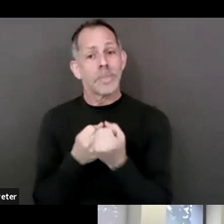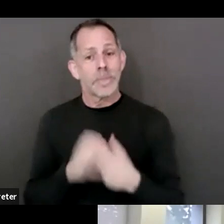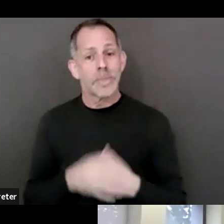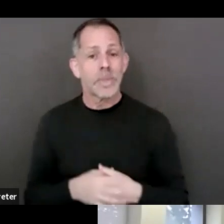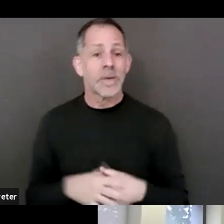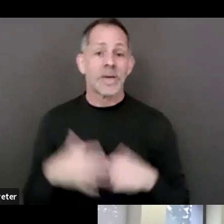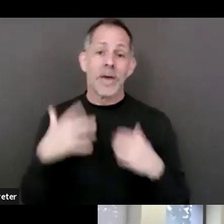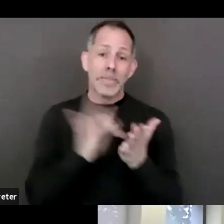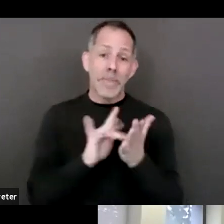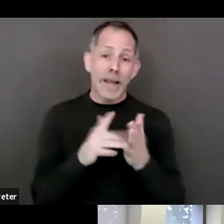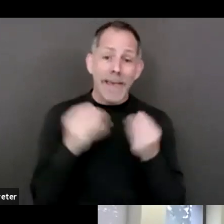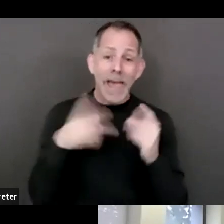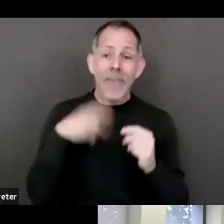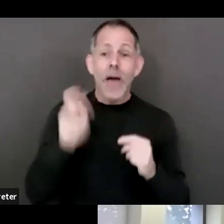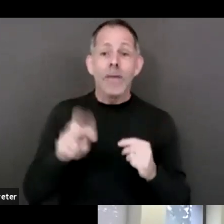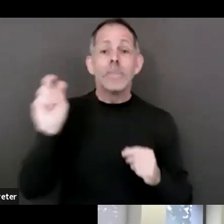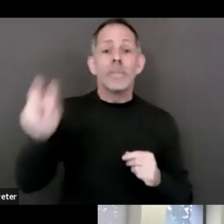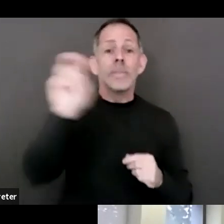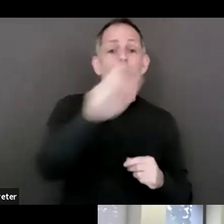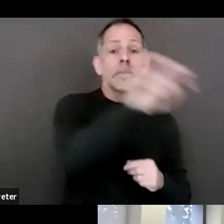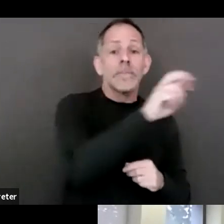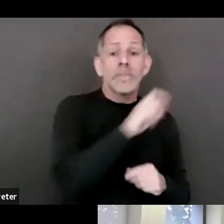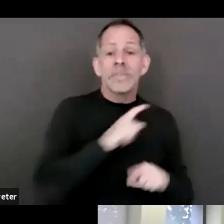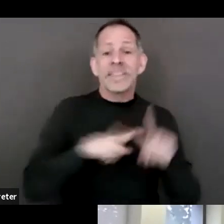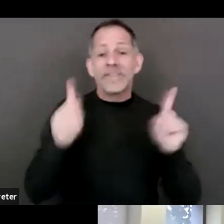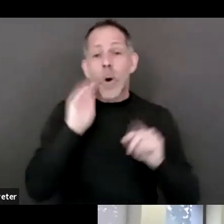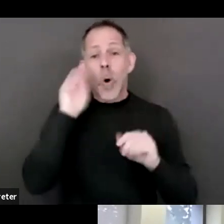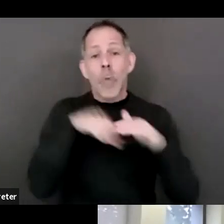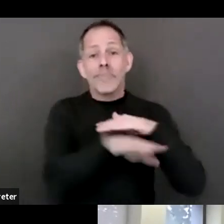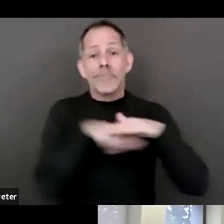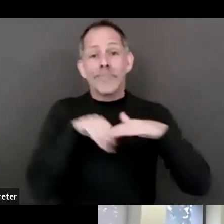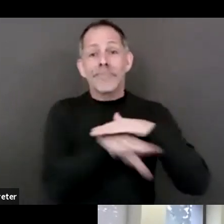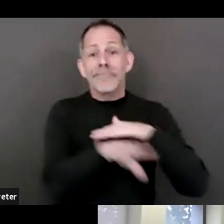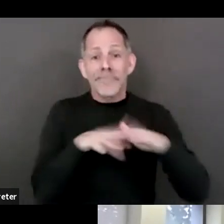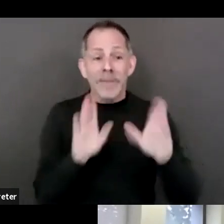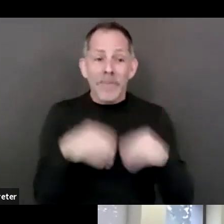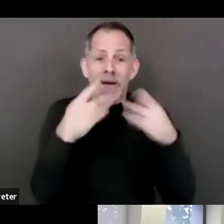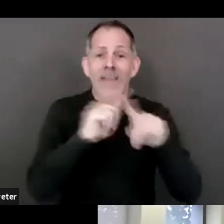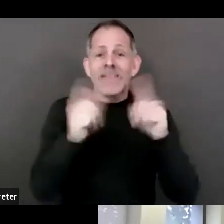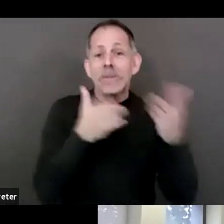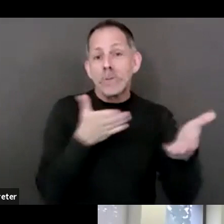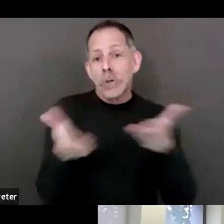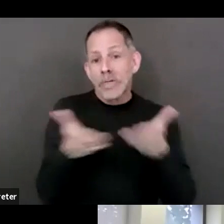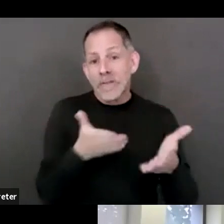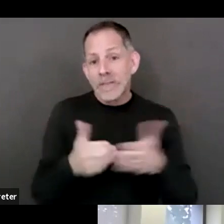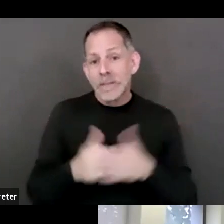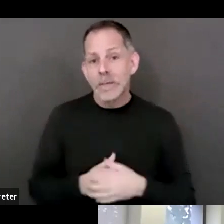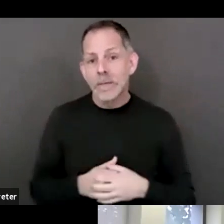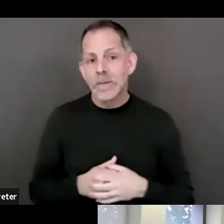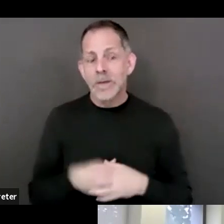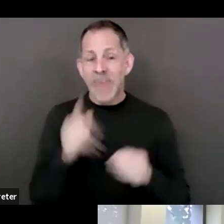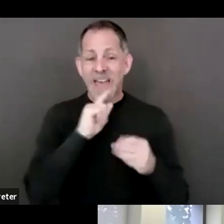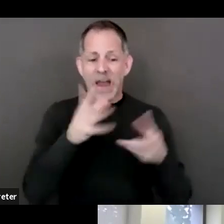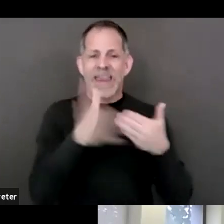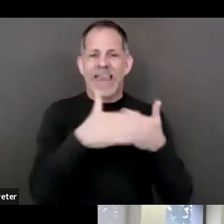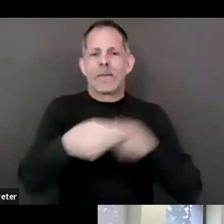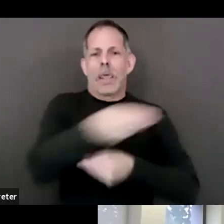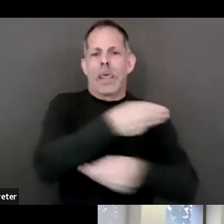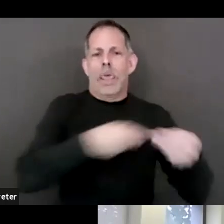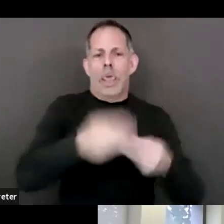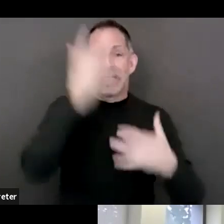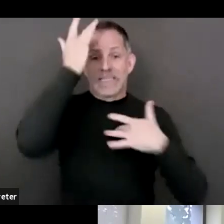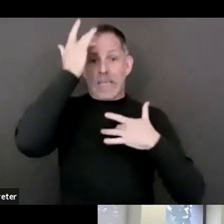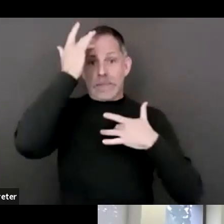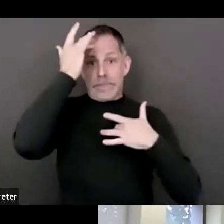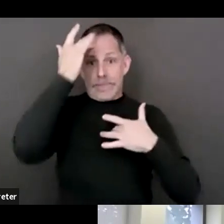than one resident at a time. So they do have that exposure risk, and we want to be able to make sure that